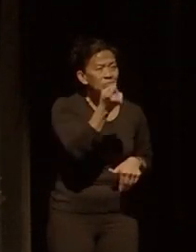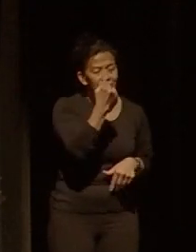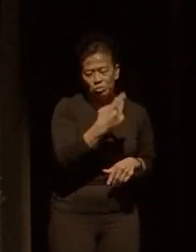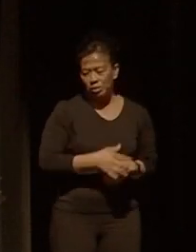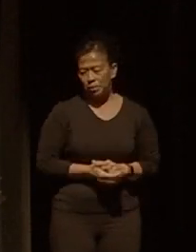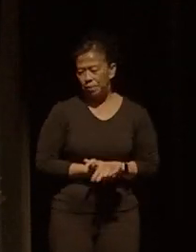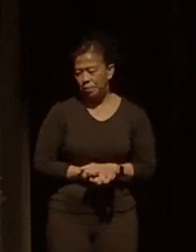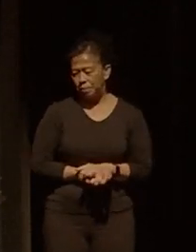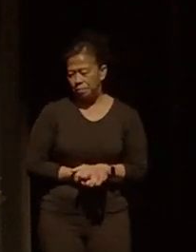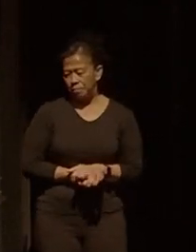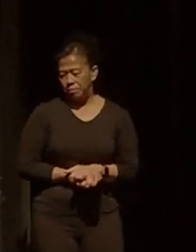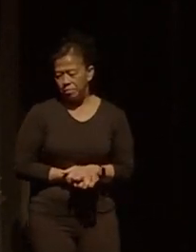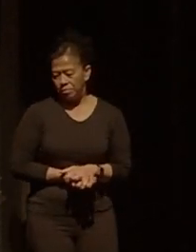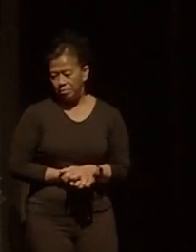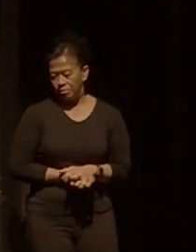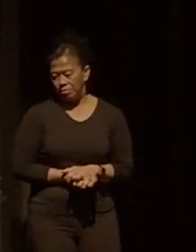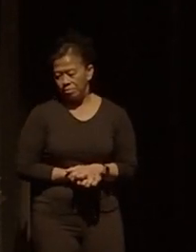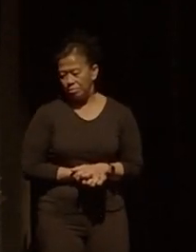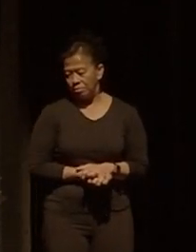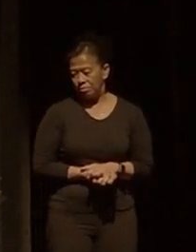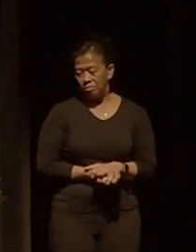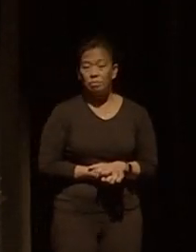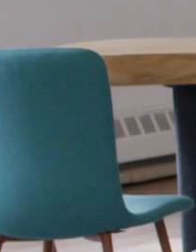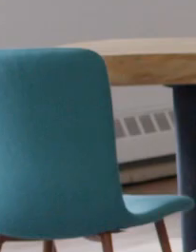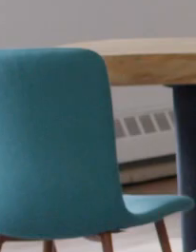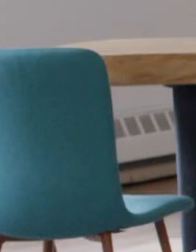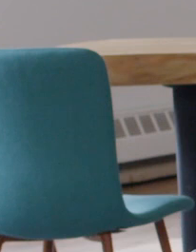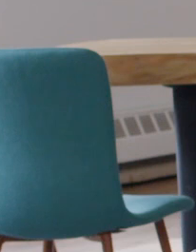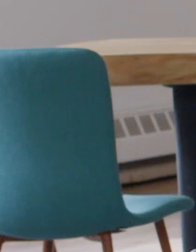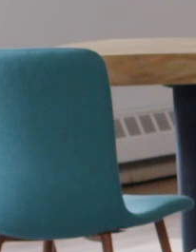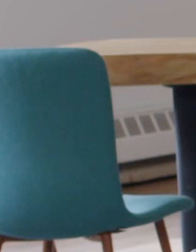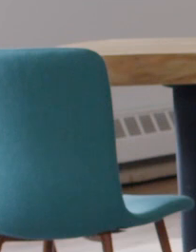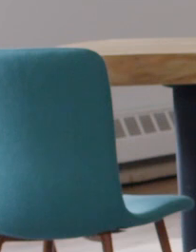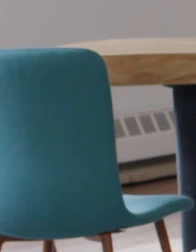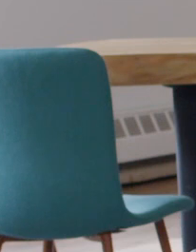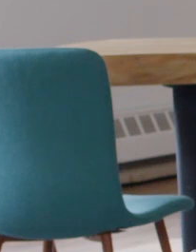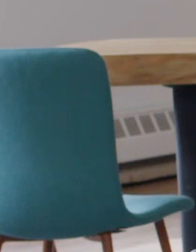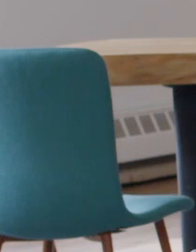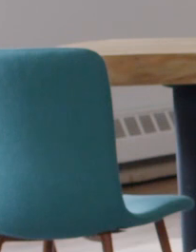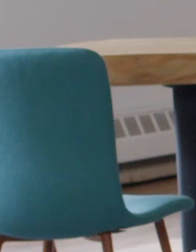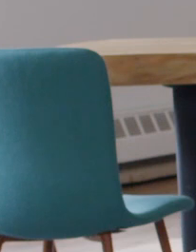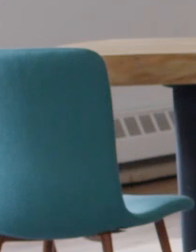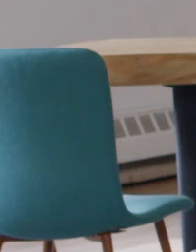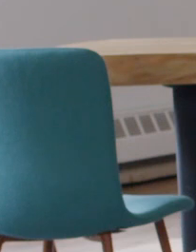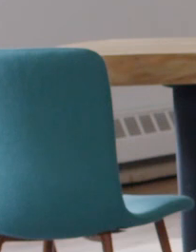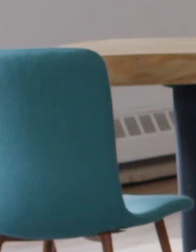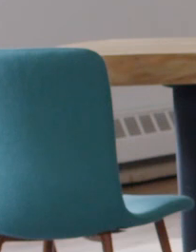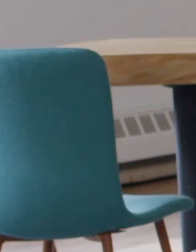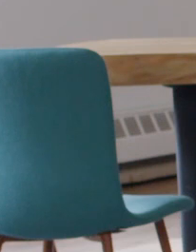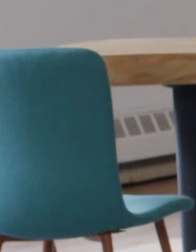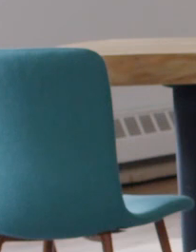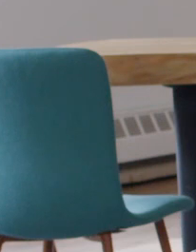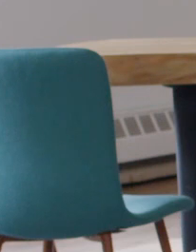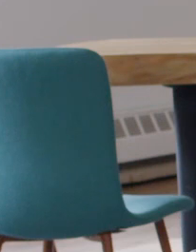me. I got ripped pretty good. I think a social justice theater piece is like standing up